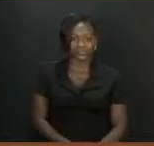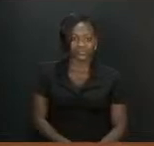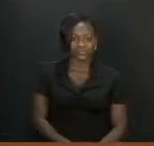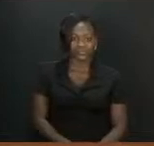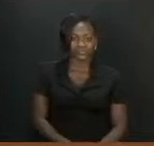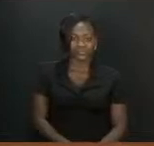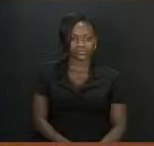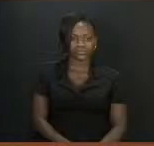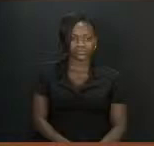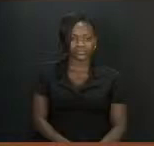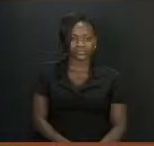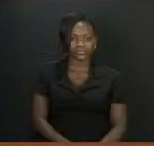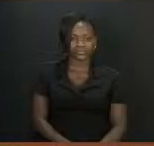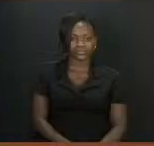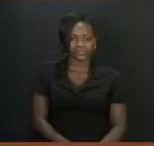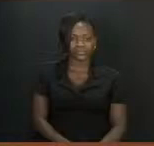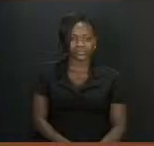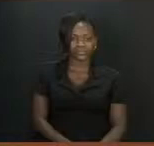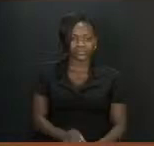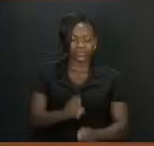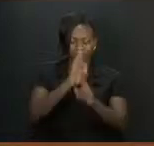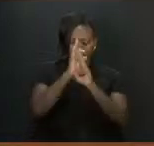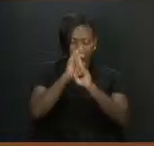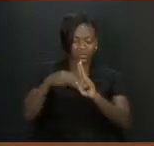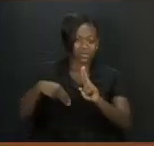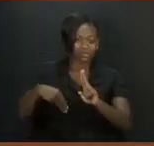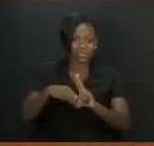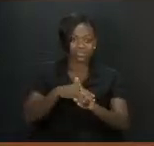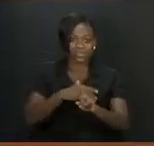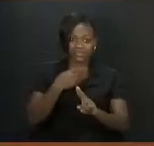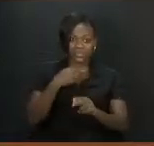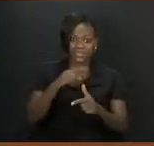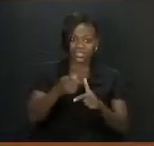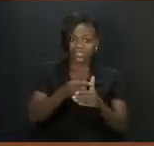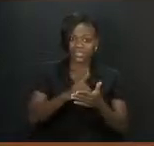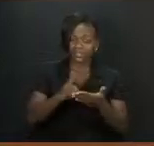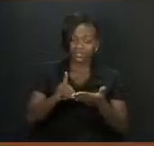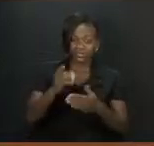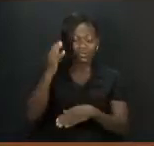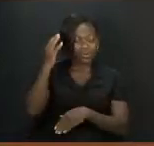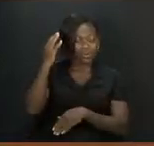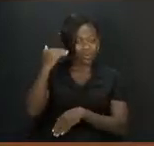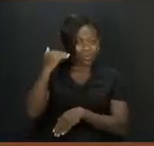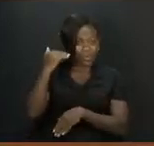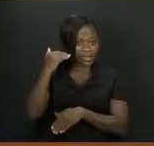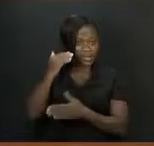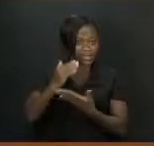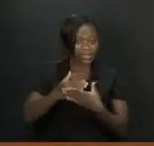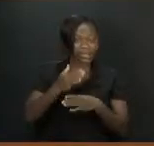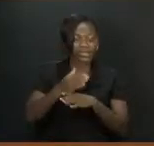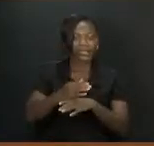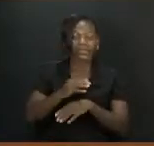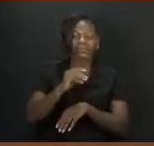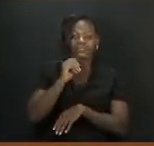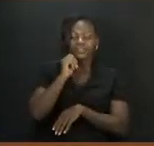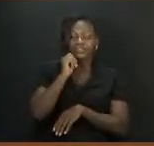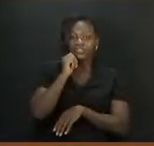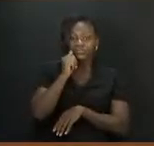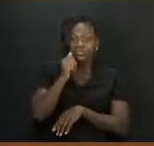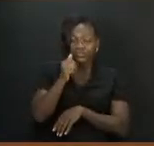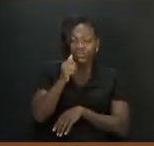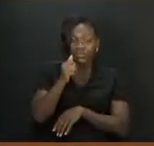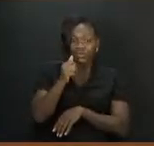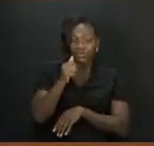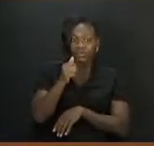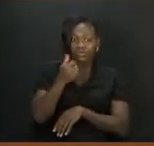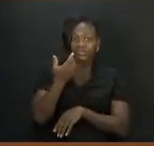Honourable members, I'm talking about next week in the sense that after tomorrow, the next available